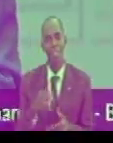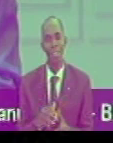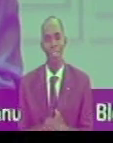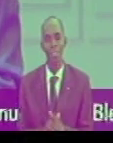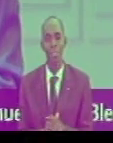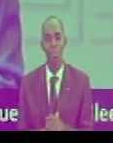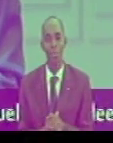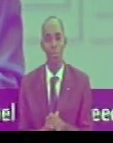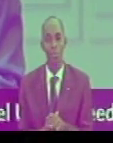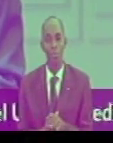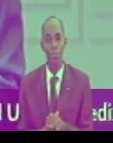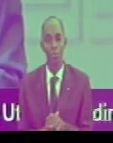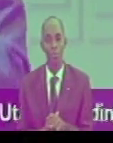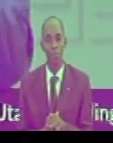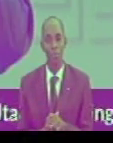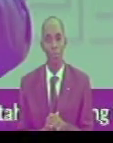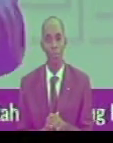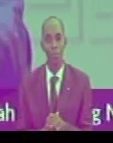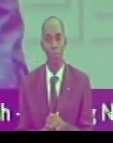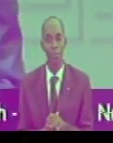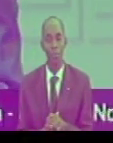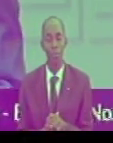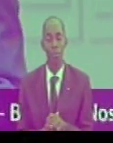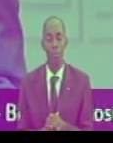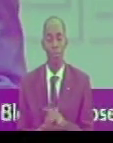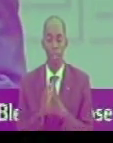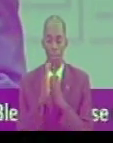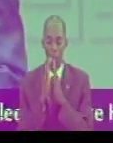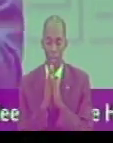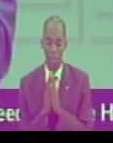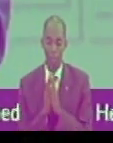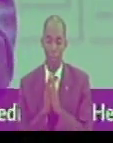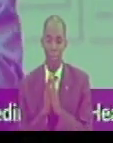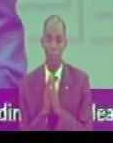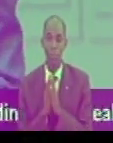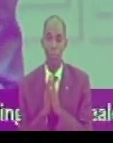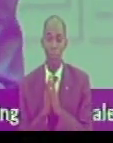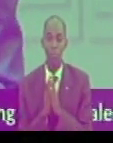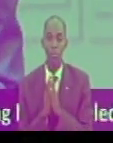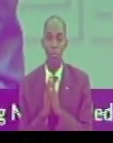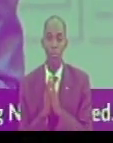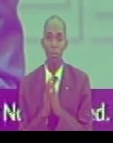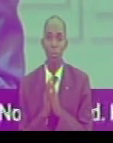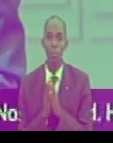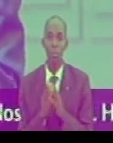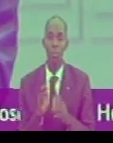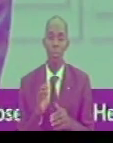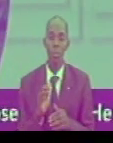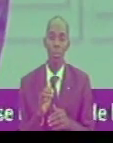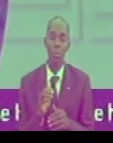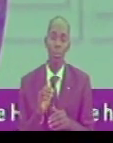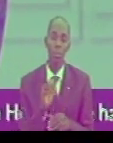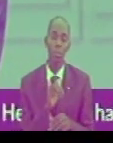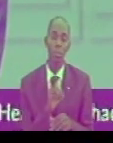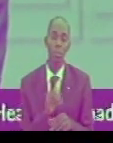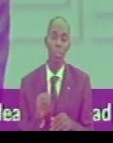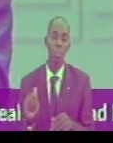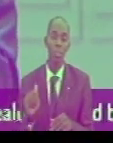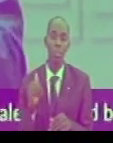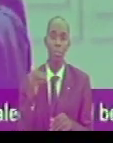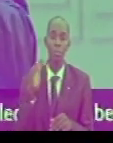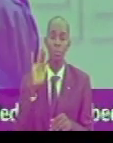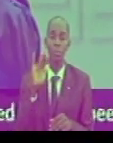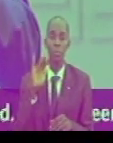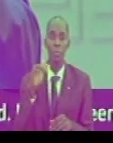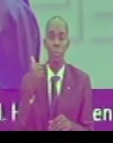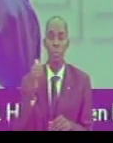15 years asthma gone. Your own is gone. And then after this testimony, we are